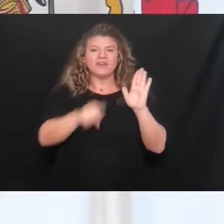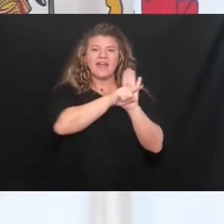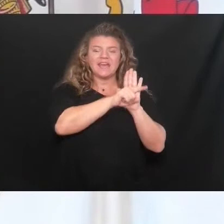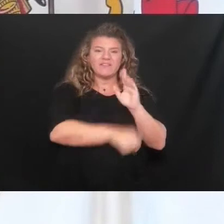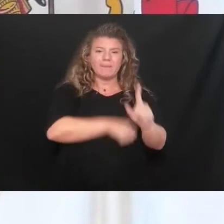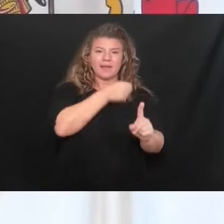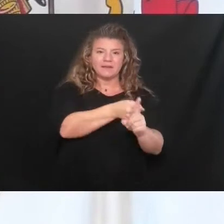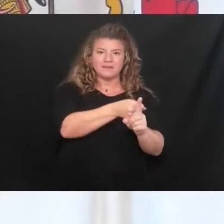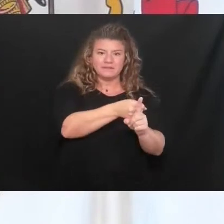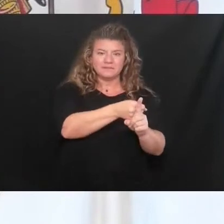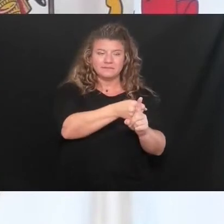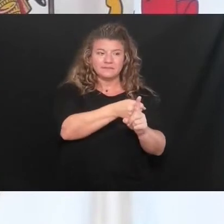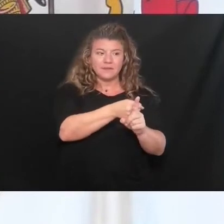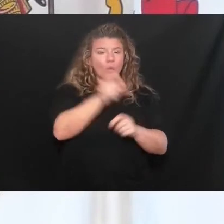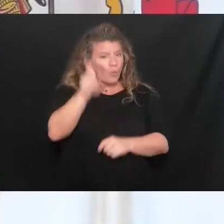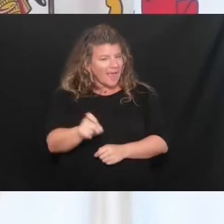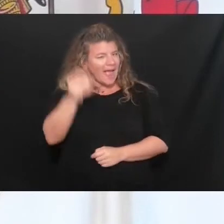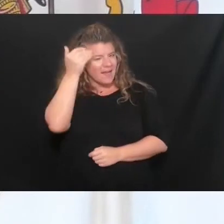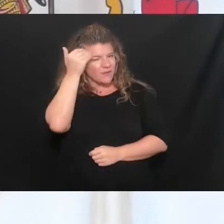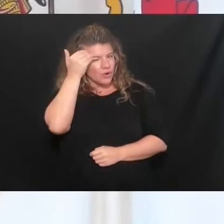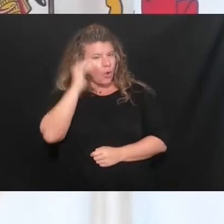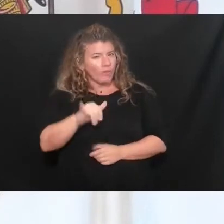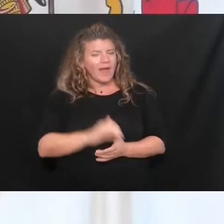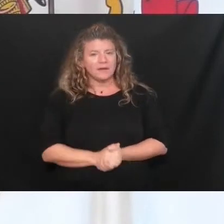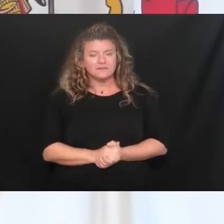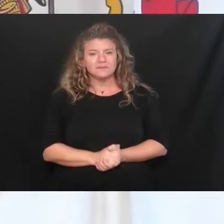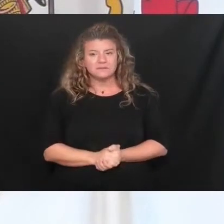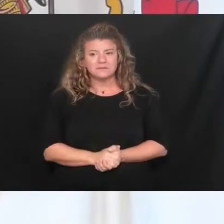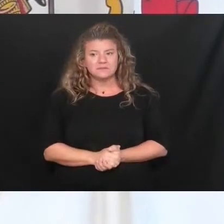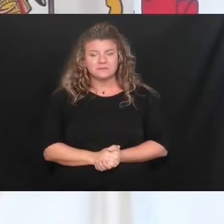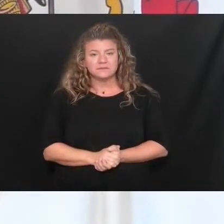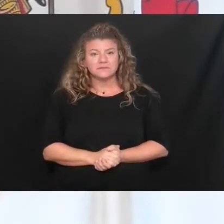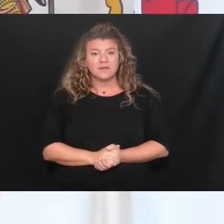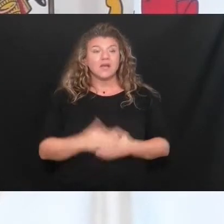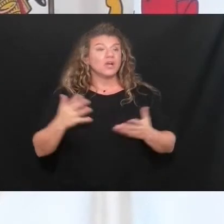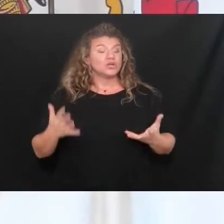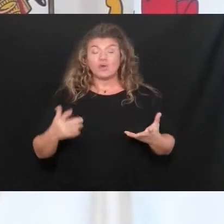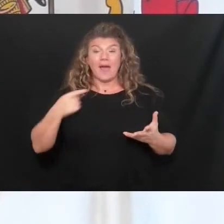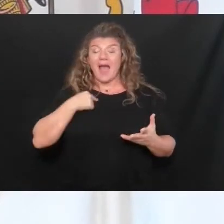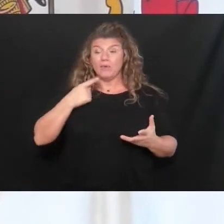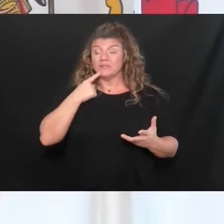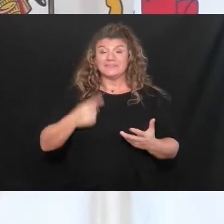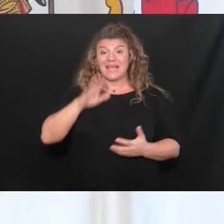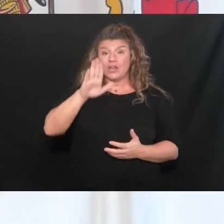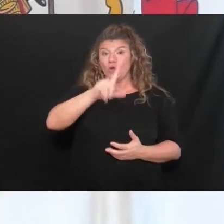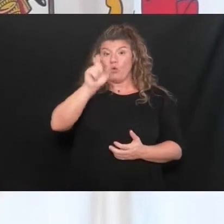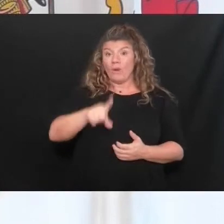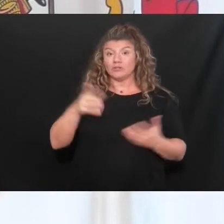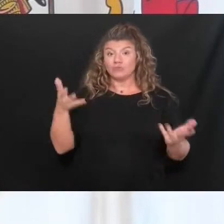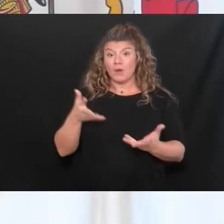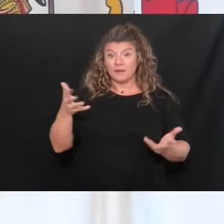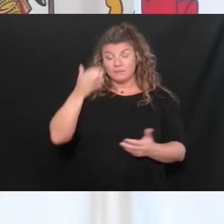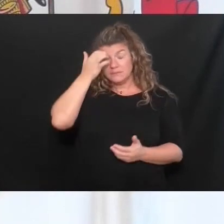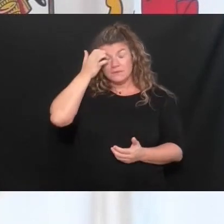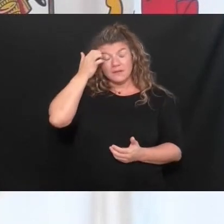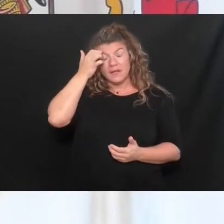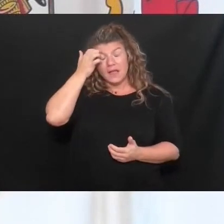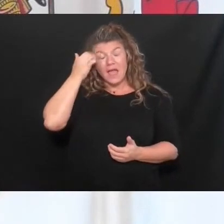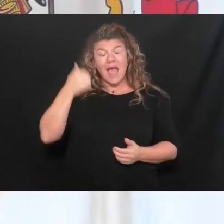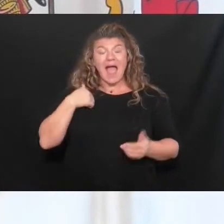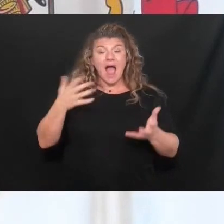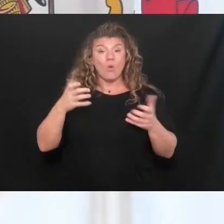impact. We got to know that. So all I would say, Brad, to your question is this, and I want all